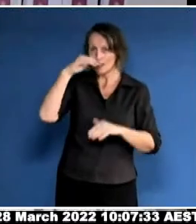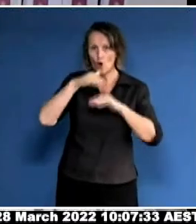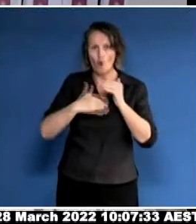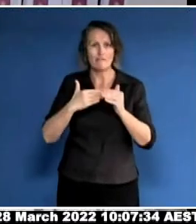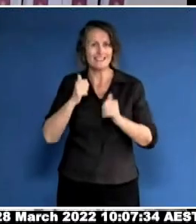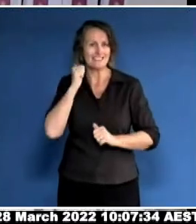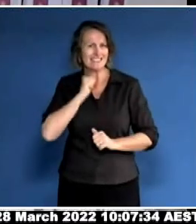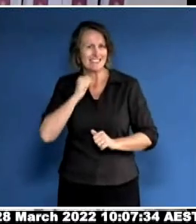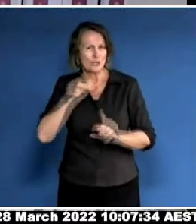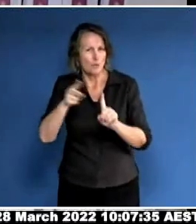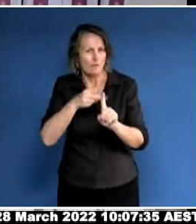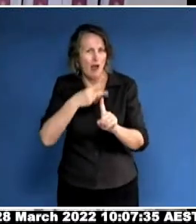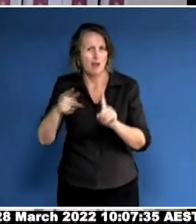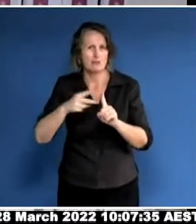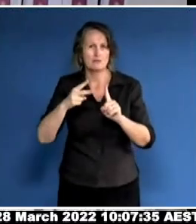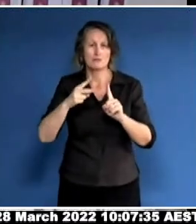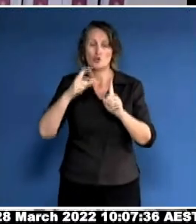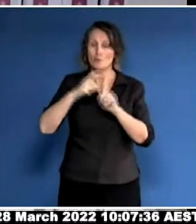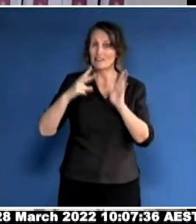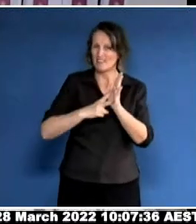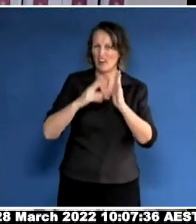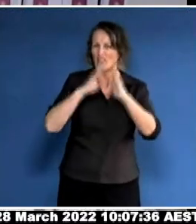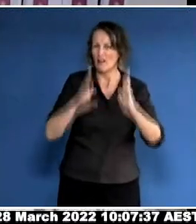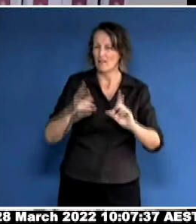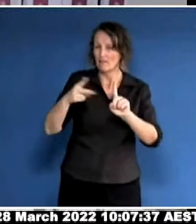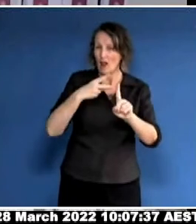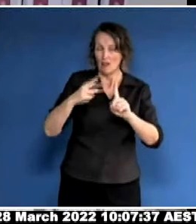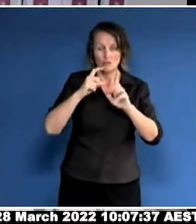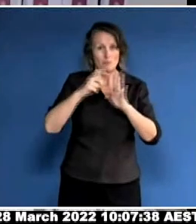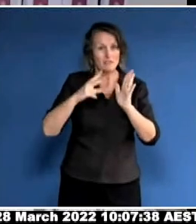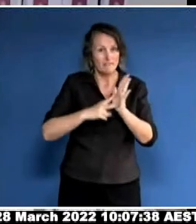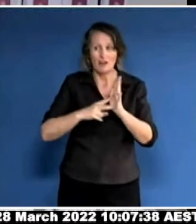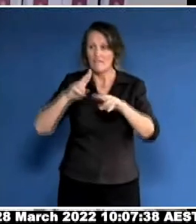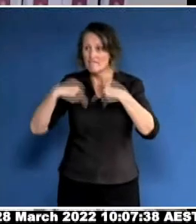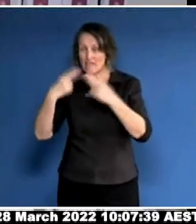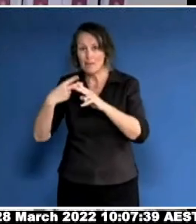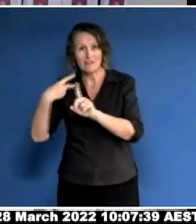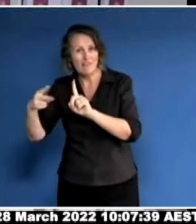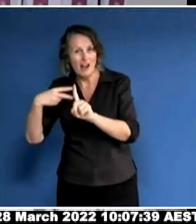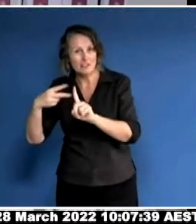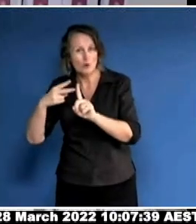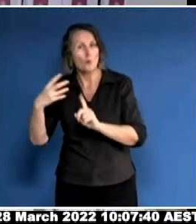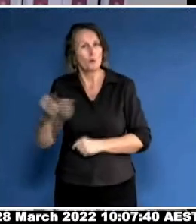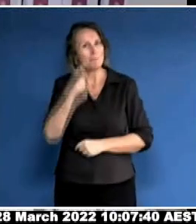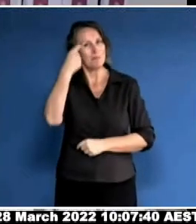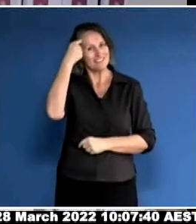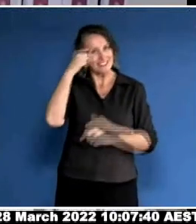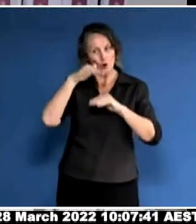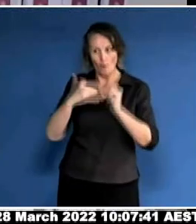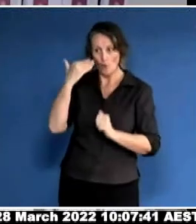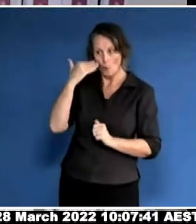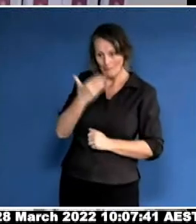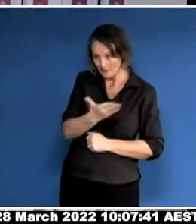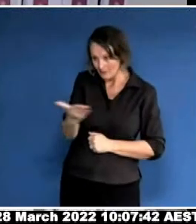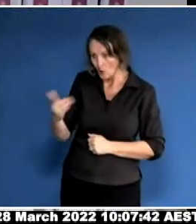violence, so the entire community has to confront and address domestic, family and sexual violence directed at women and girls